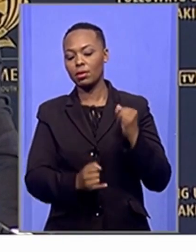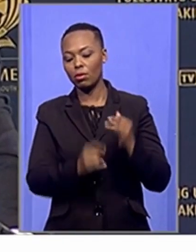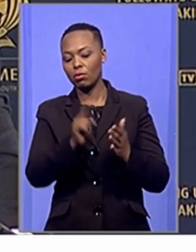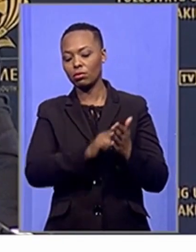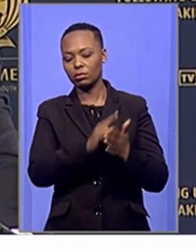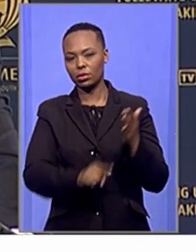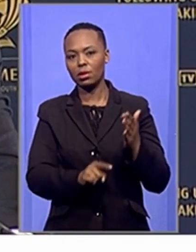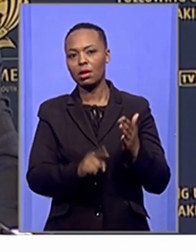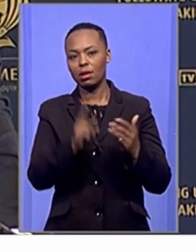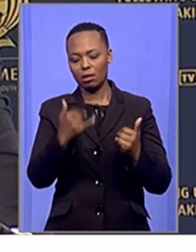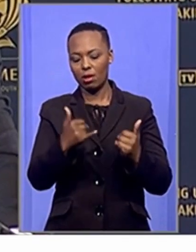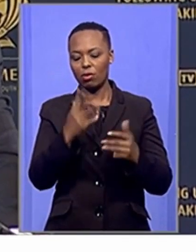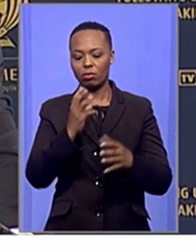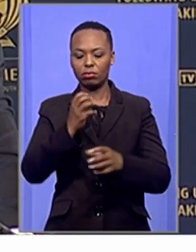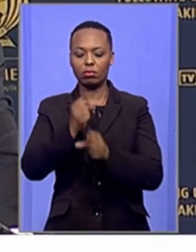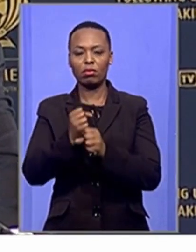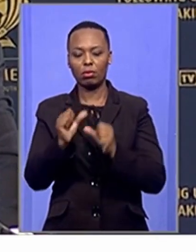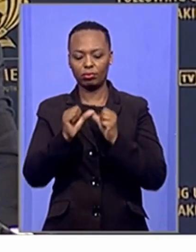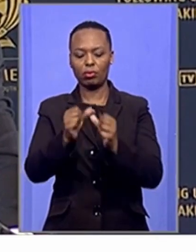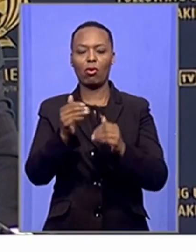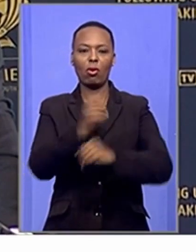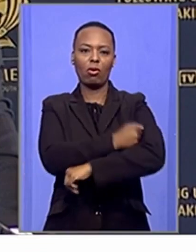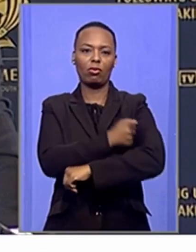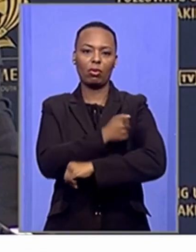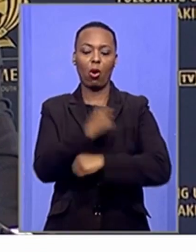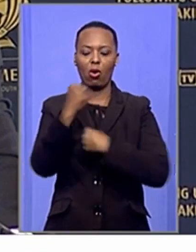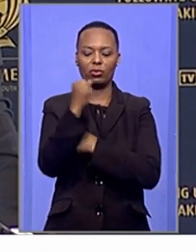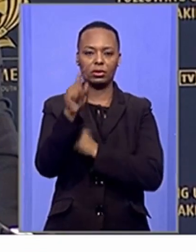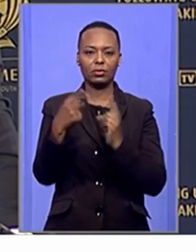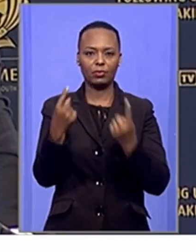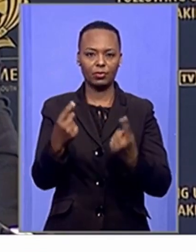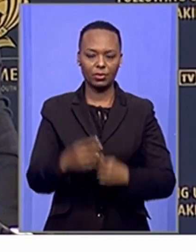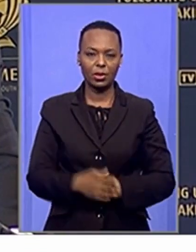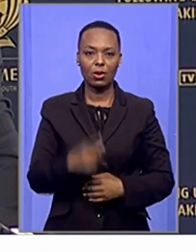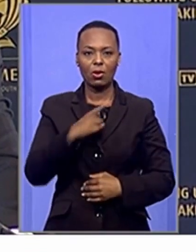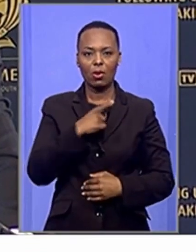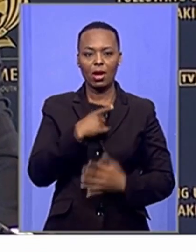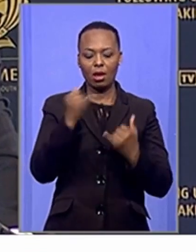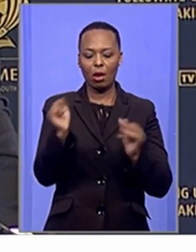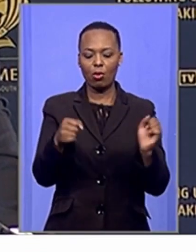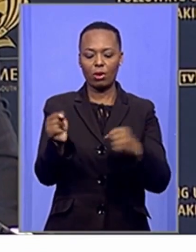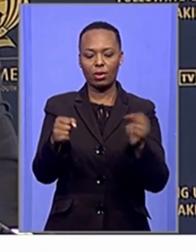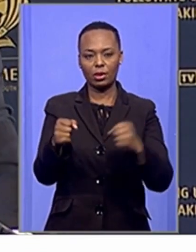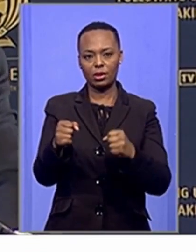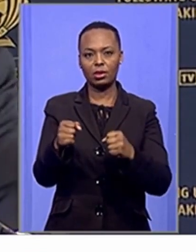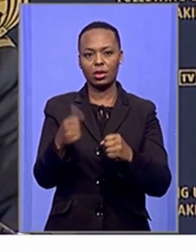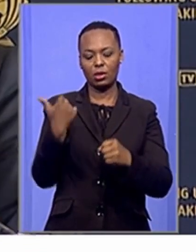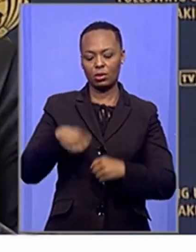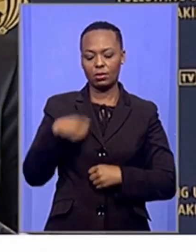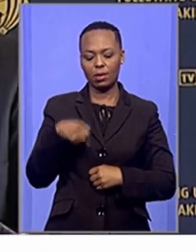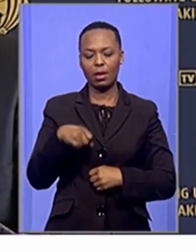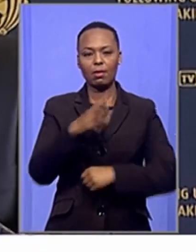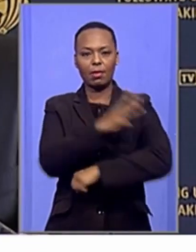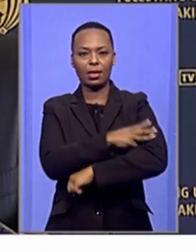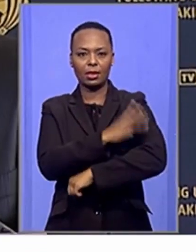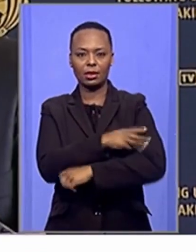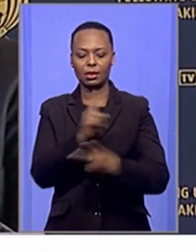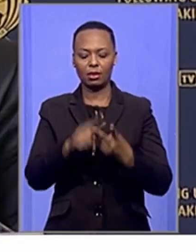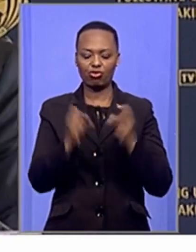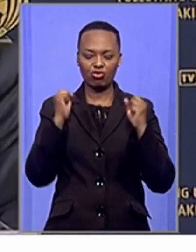criteria for appointments of municipal managers and strengthens the performance